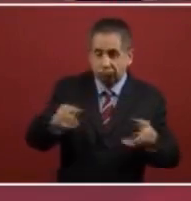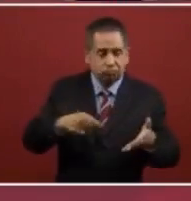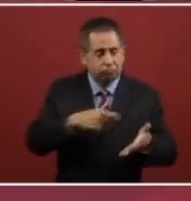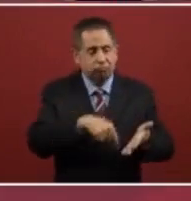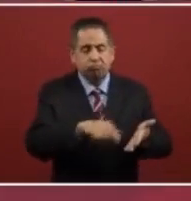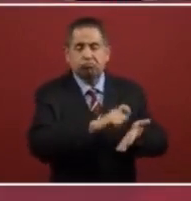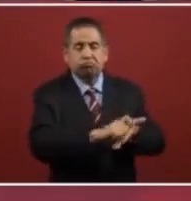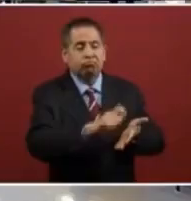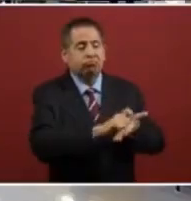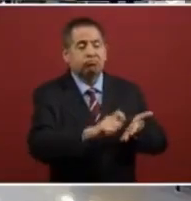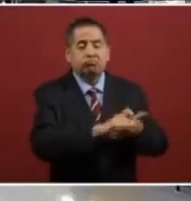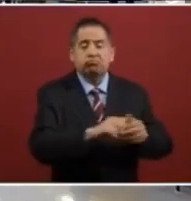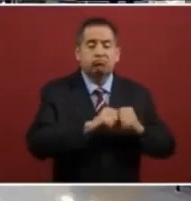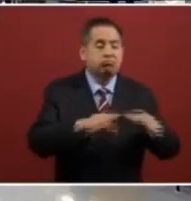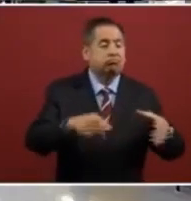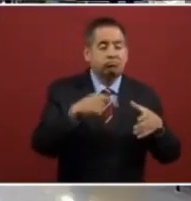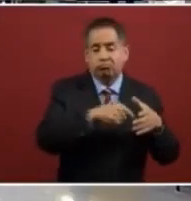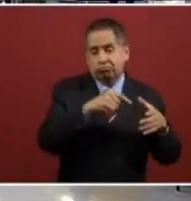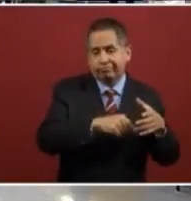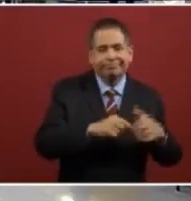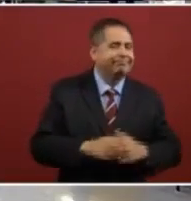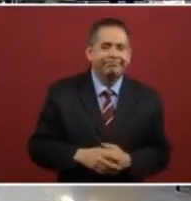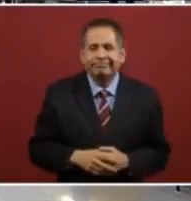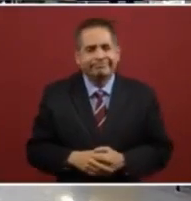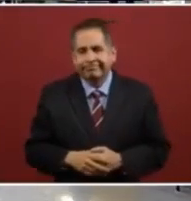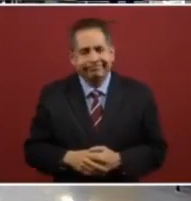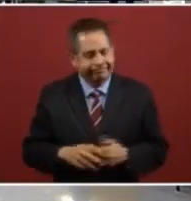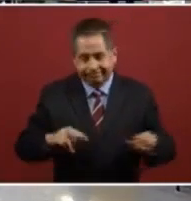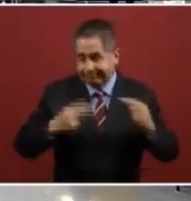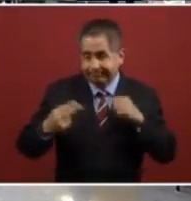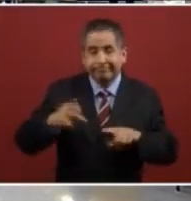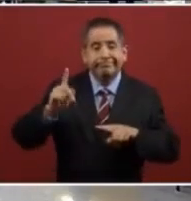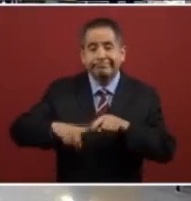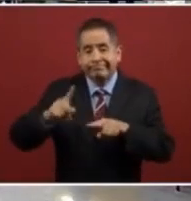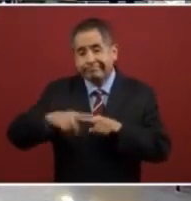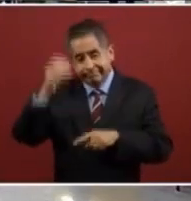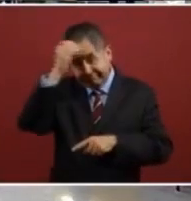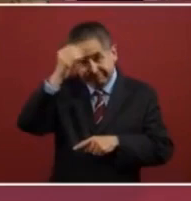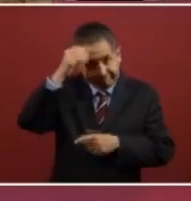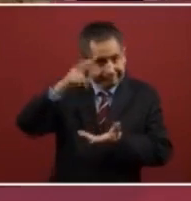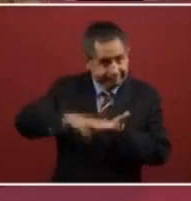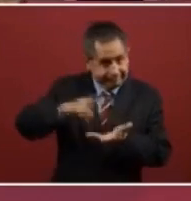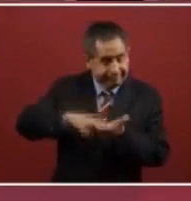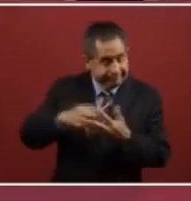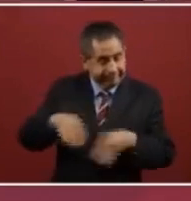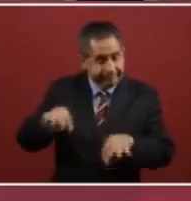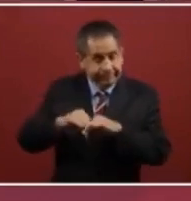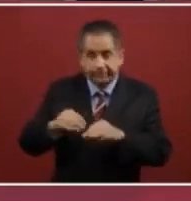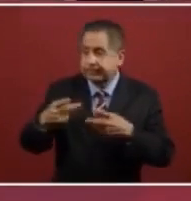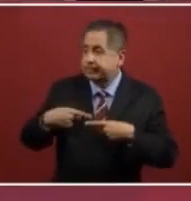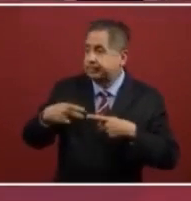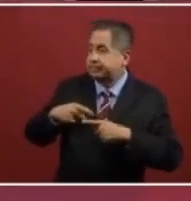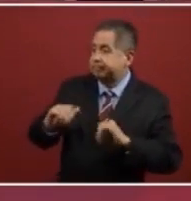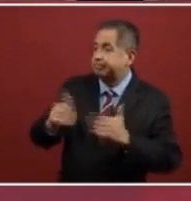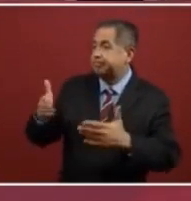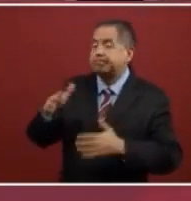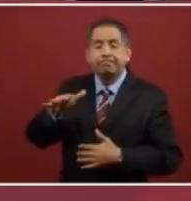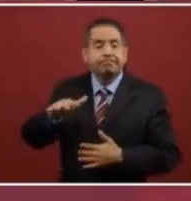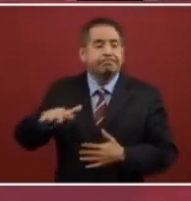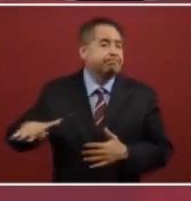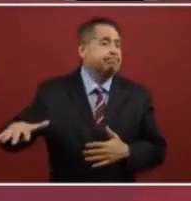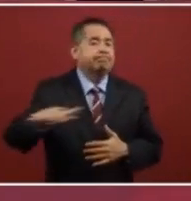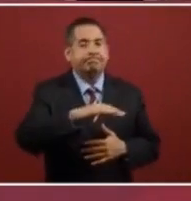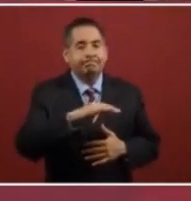columnistas. newspaper people or the No. press, but not now. Ahora yo creo que